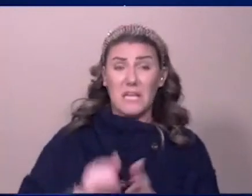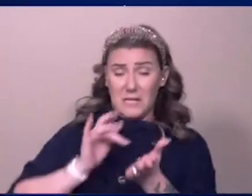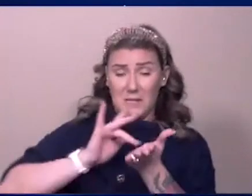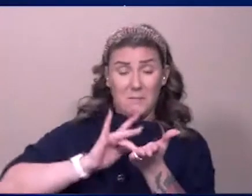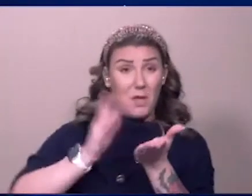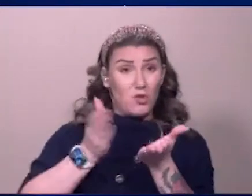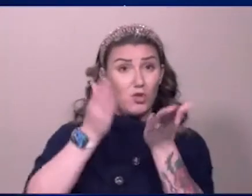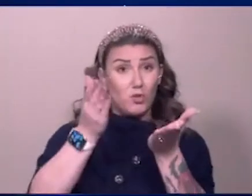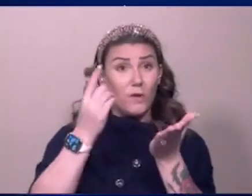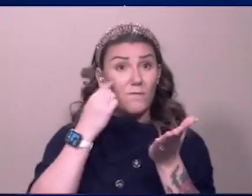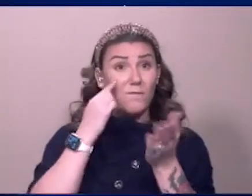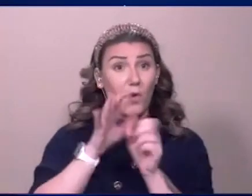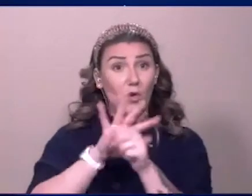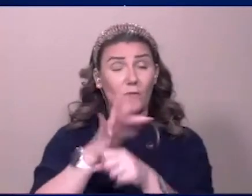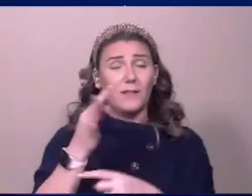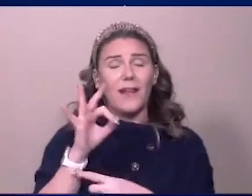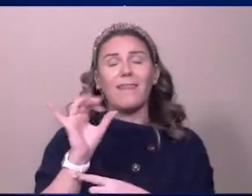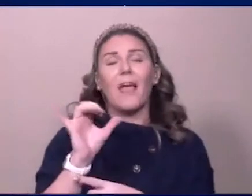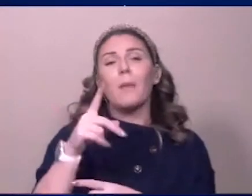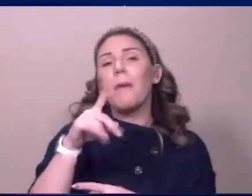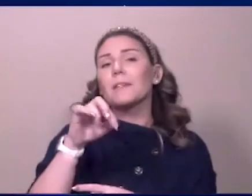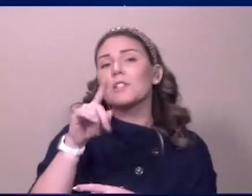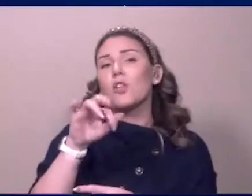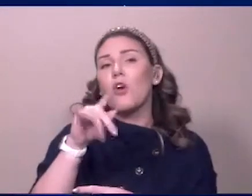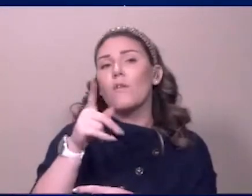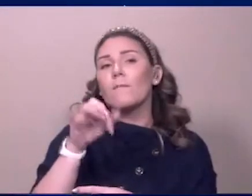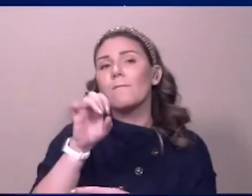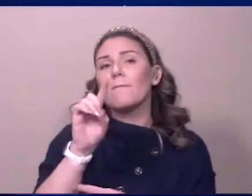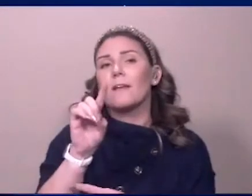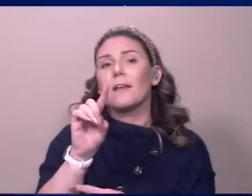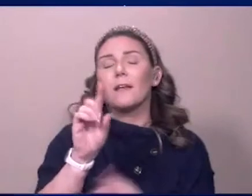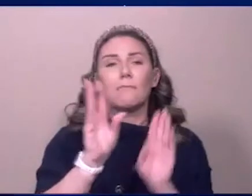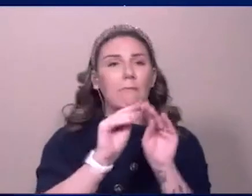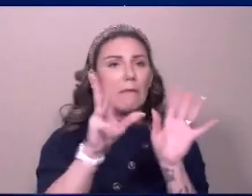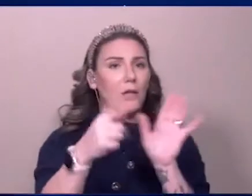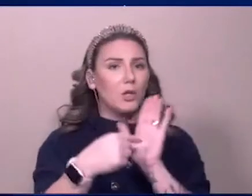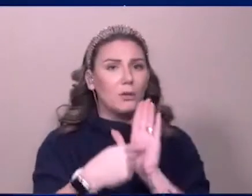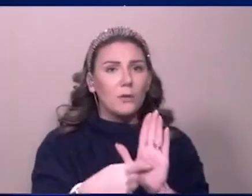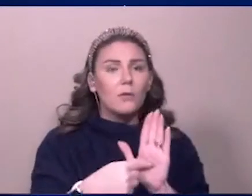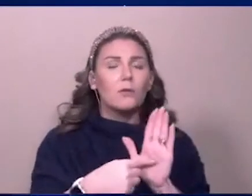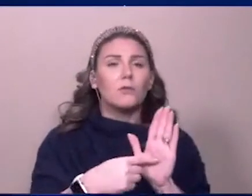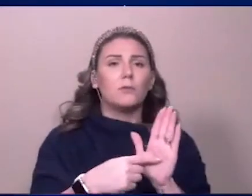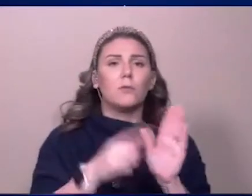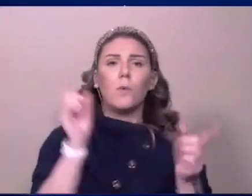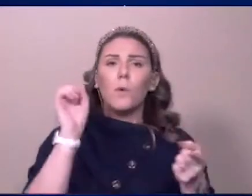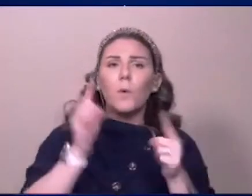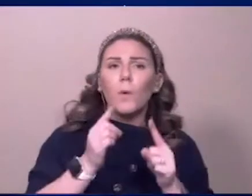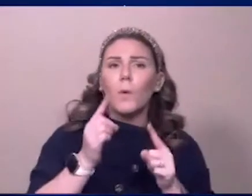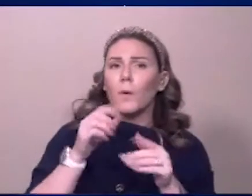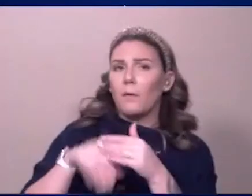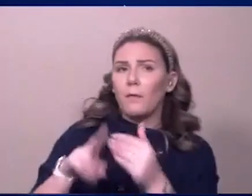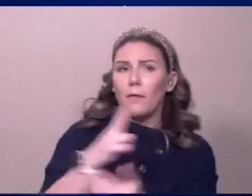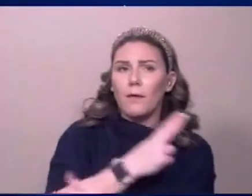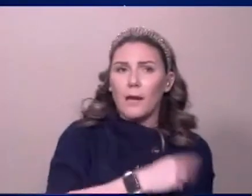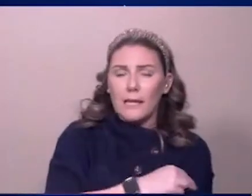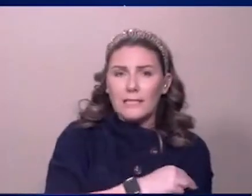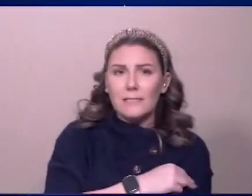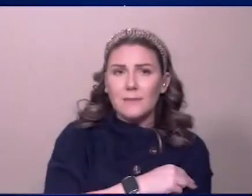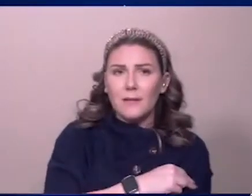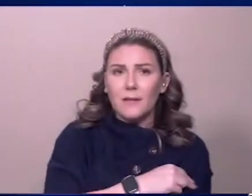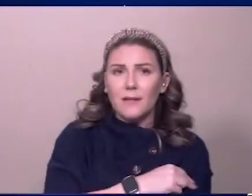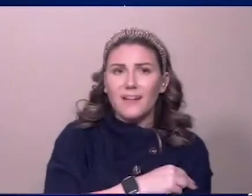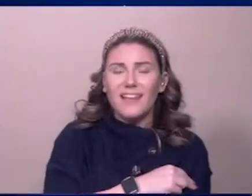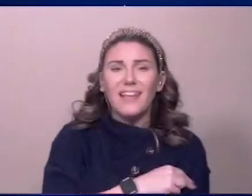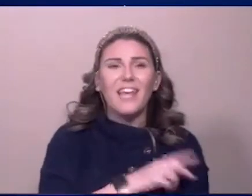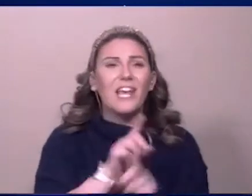for COVID-19, like Paxlovid, have been clearly demonstrated to reduce hospitalizations by